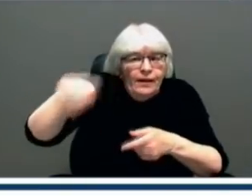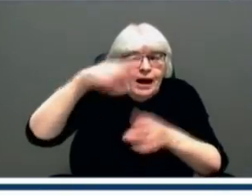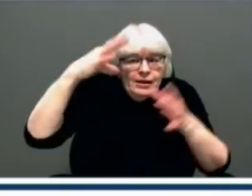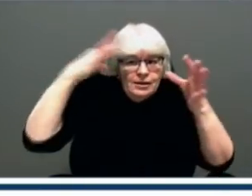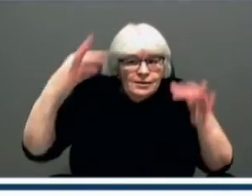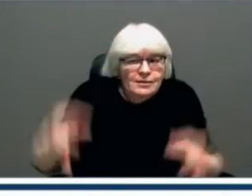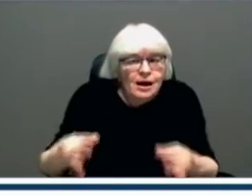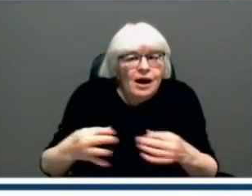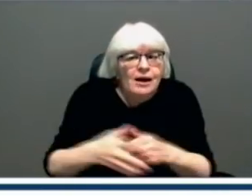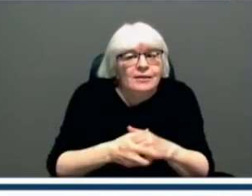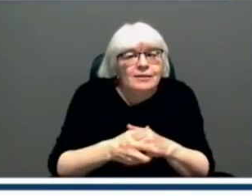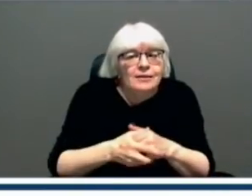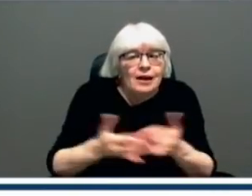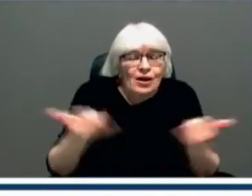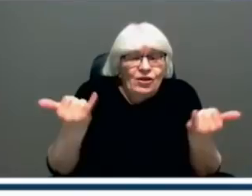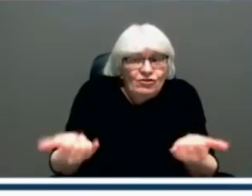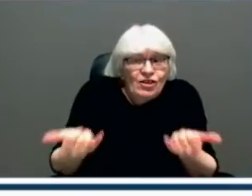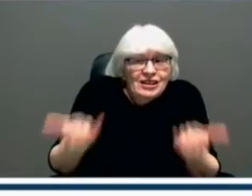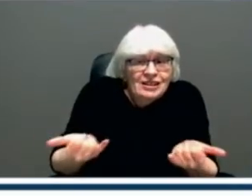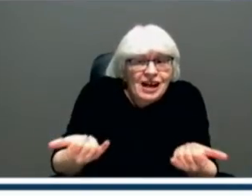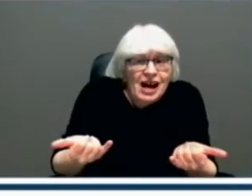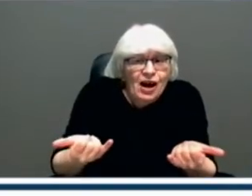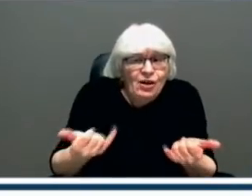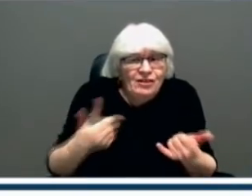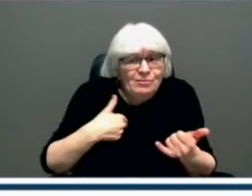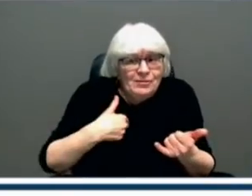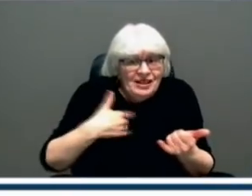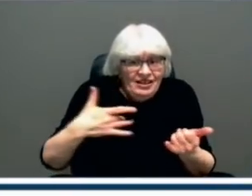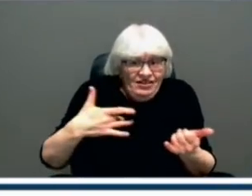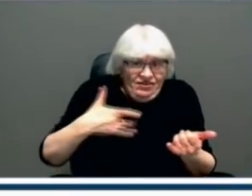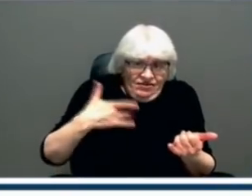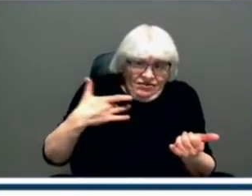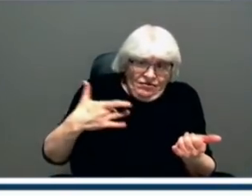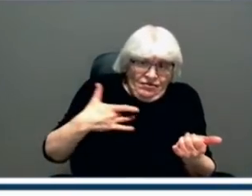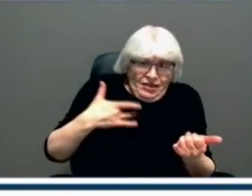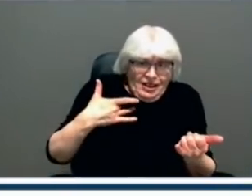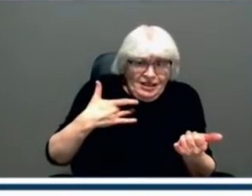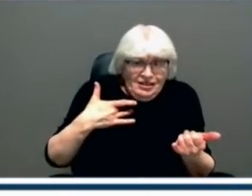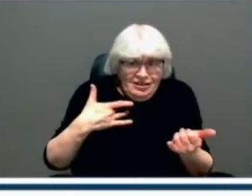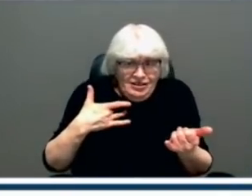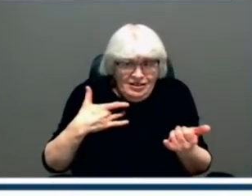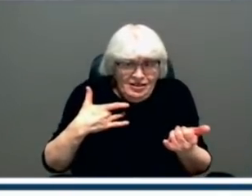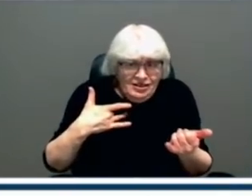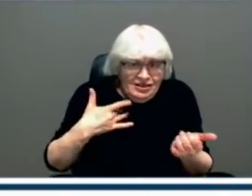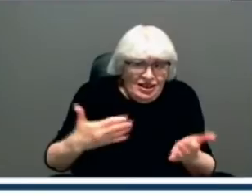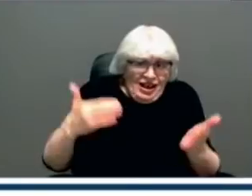we don't, as I've outlined, we don't believe we need restrictive measures or mandates.